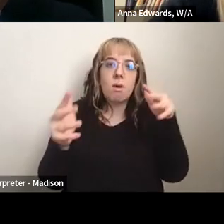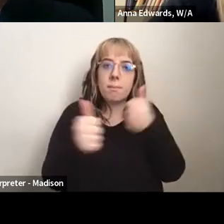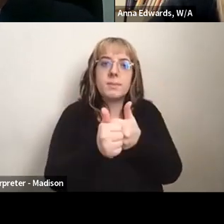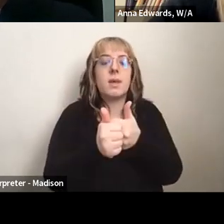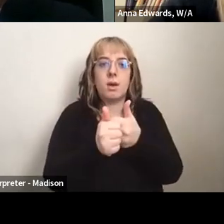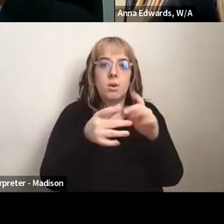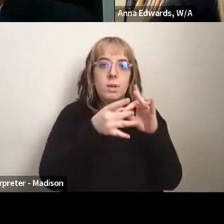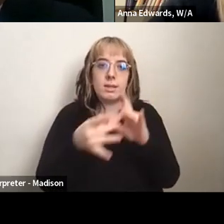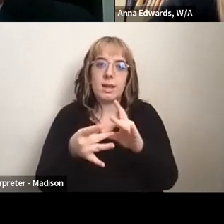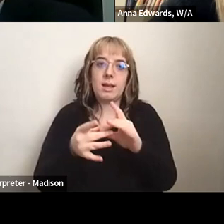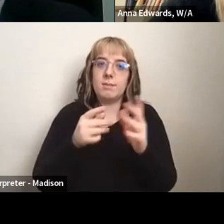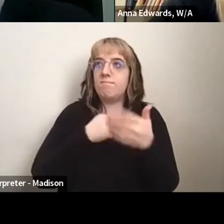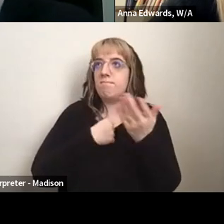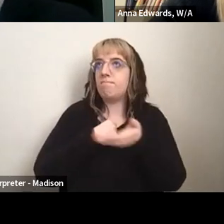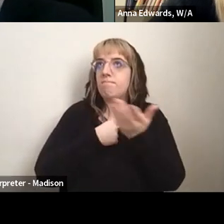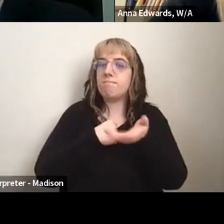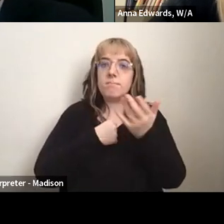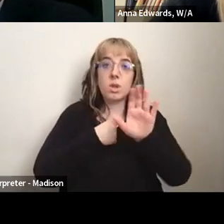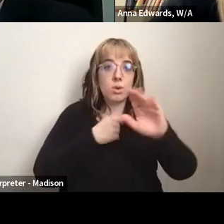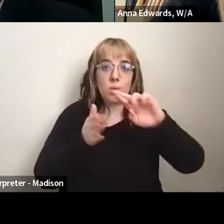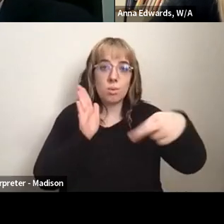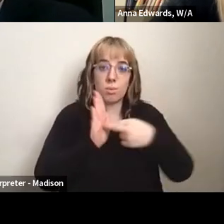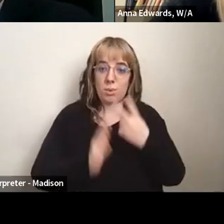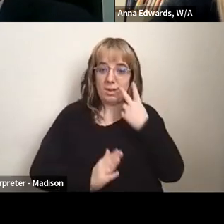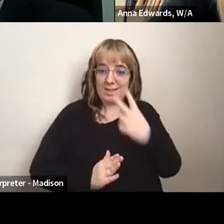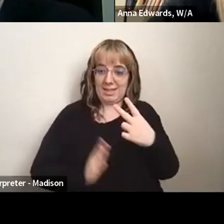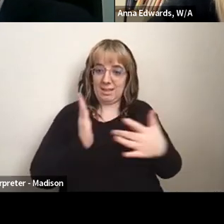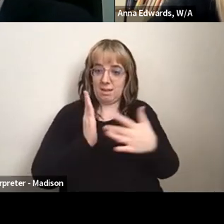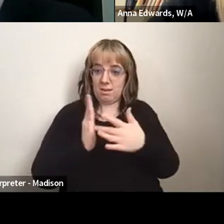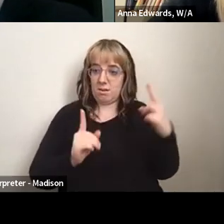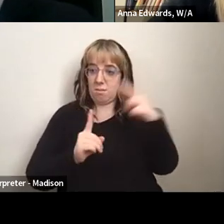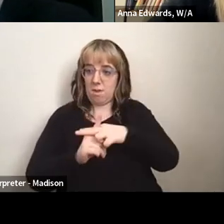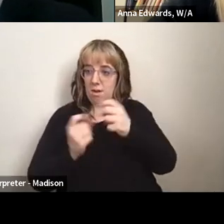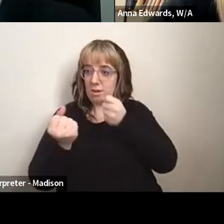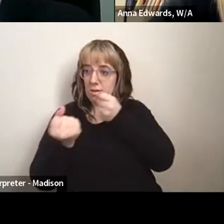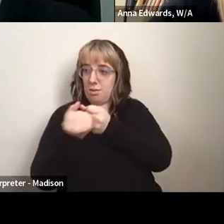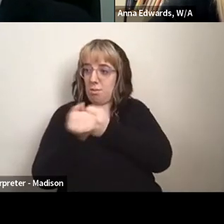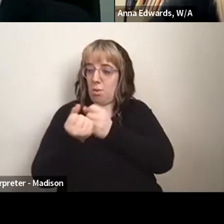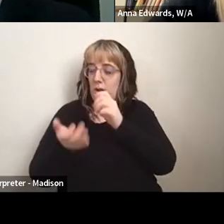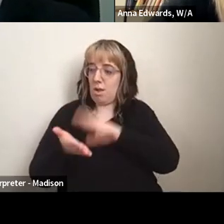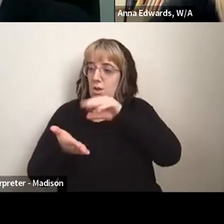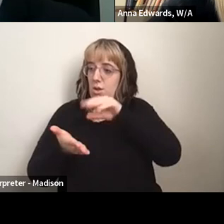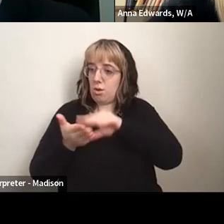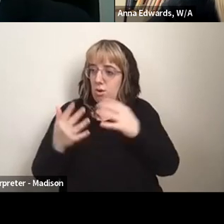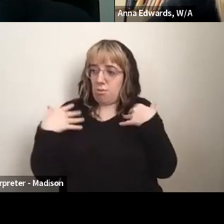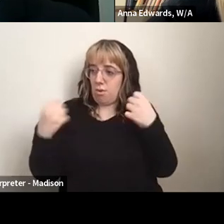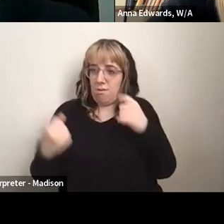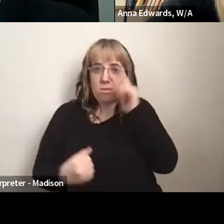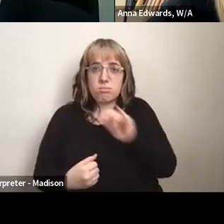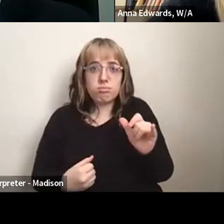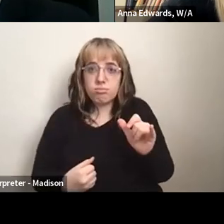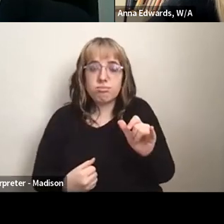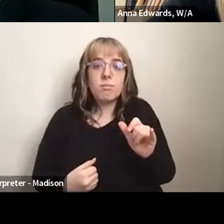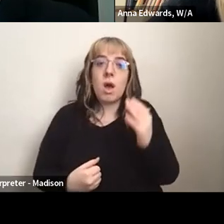on what role you see technology play in supporting learning recovery. I know post NAEP release